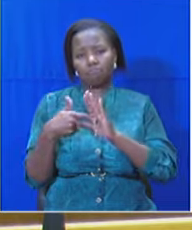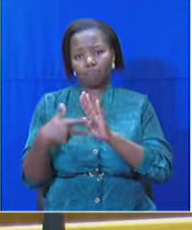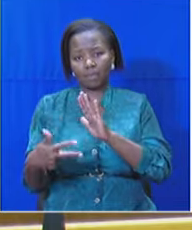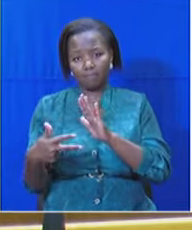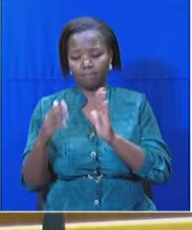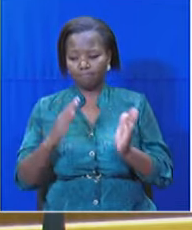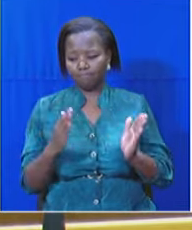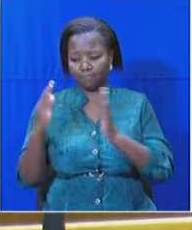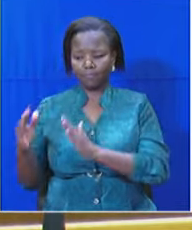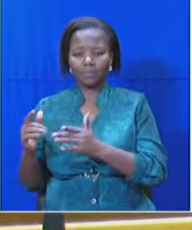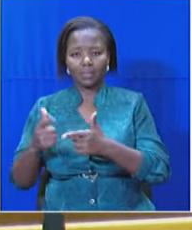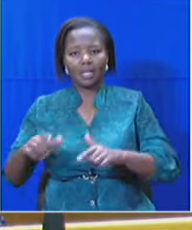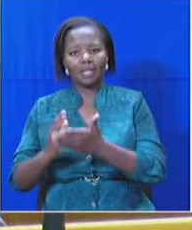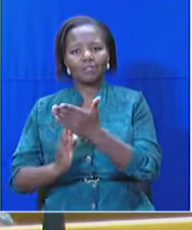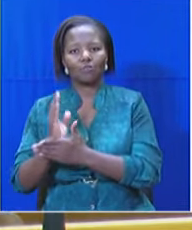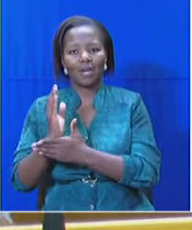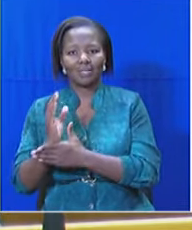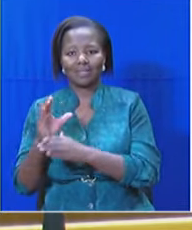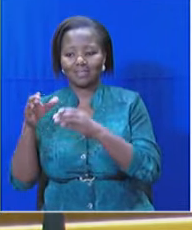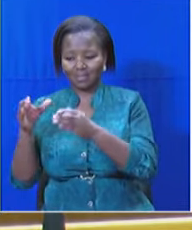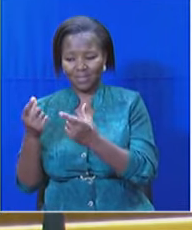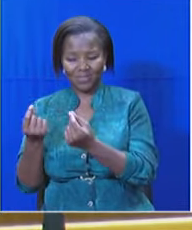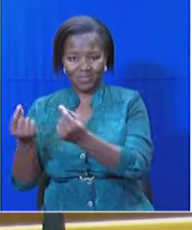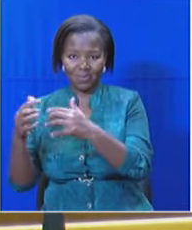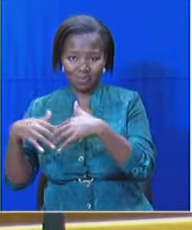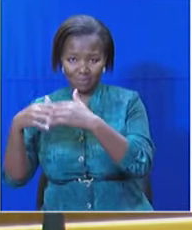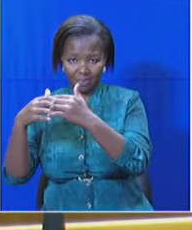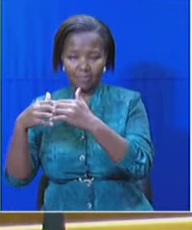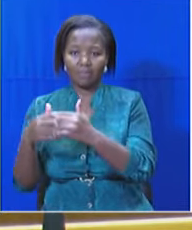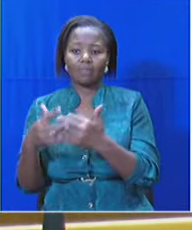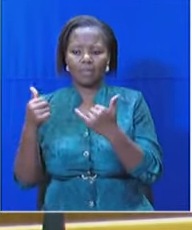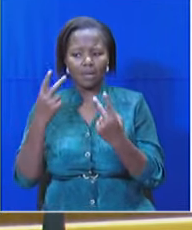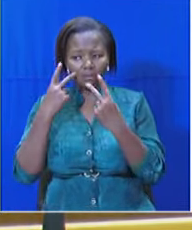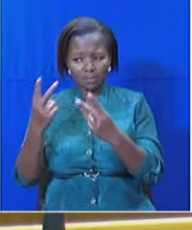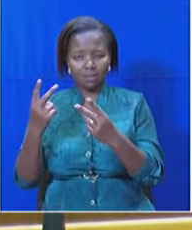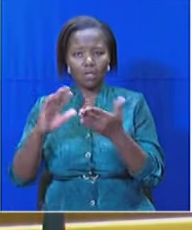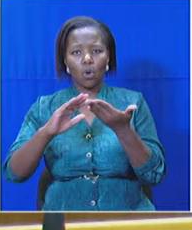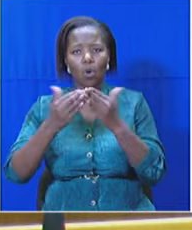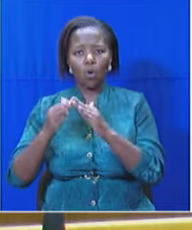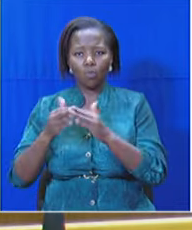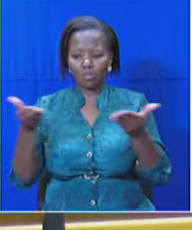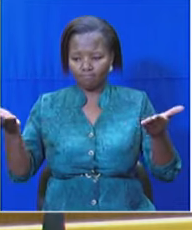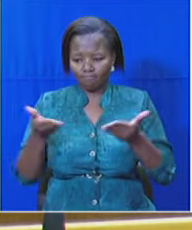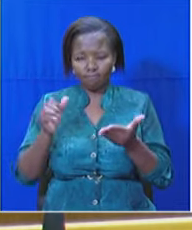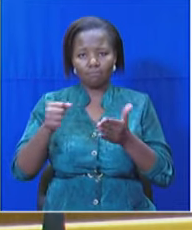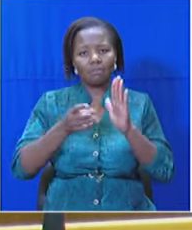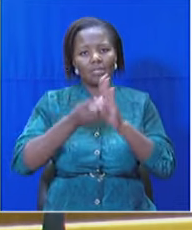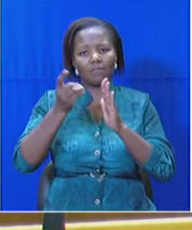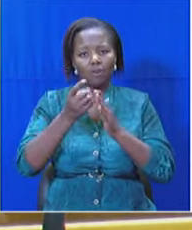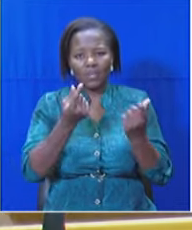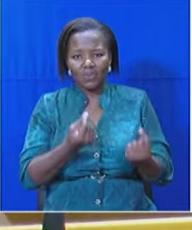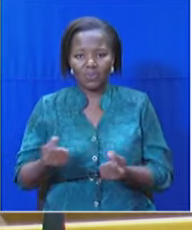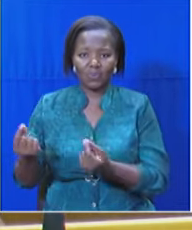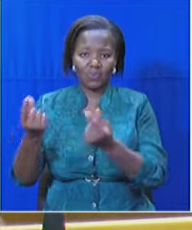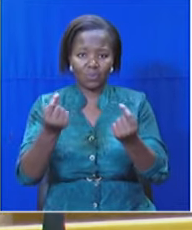establishment of the land rights management committees. These are the strategies of involving the citizens to drive their own development. The department